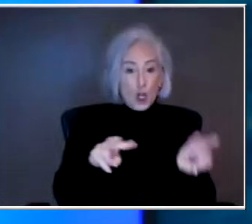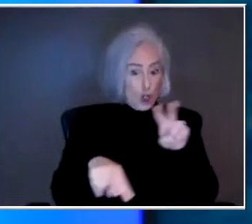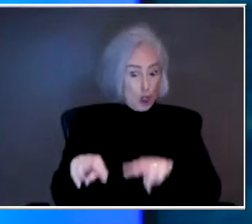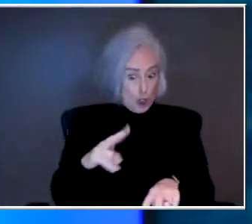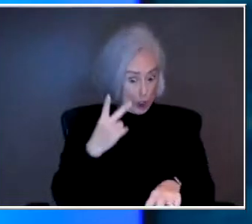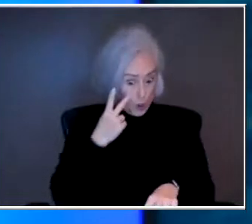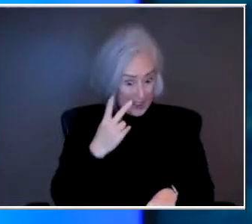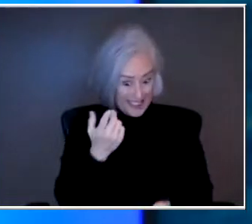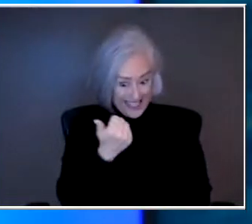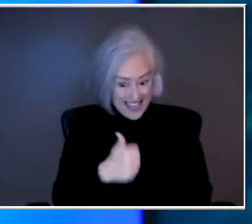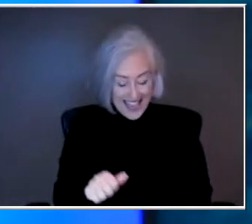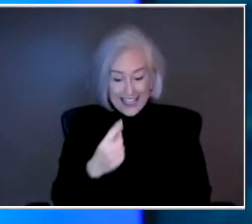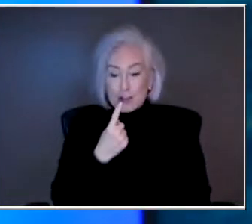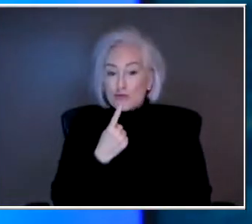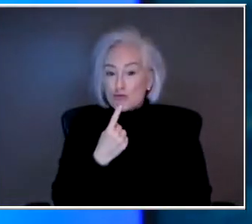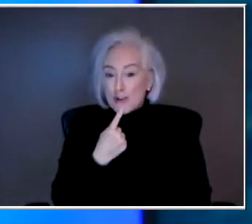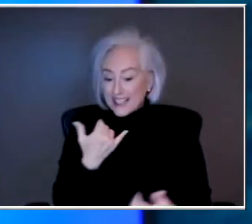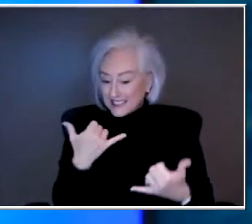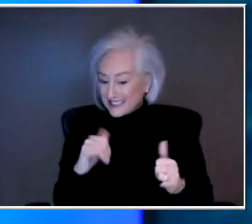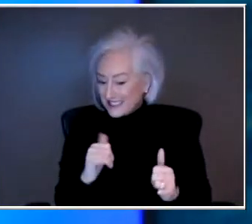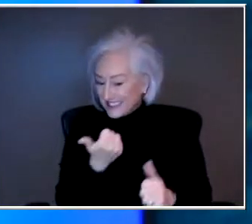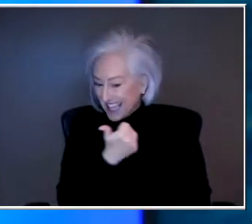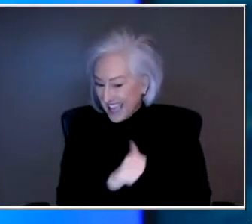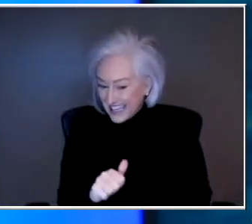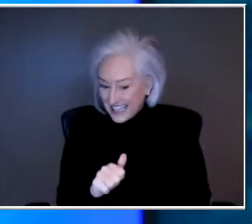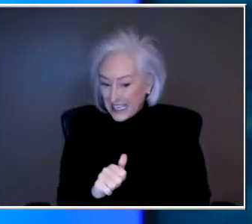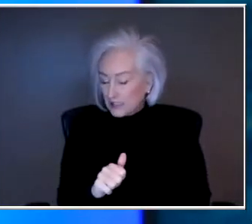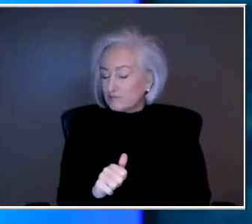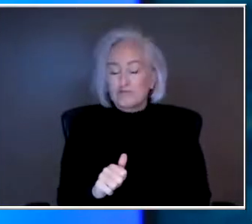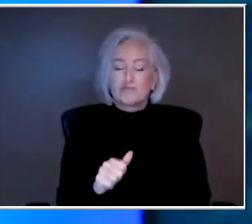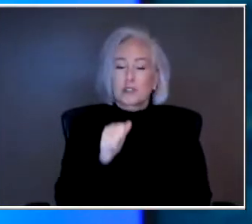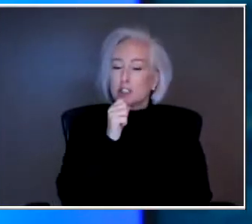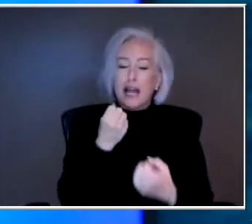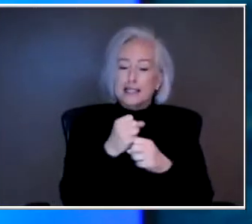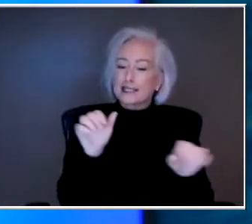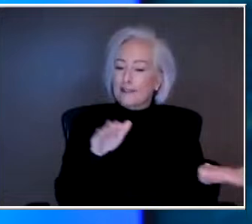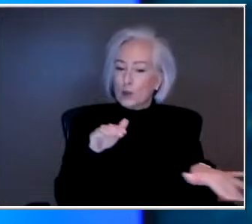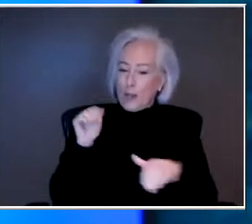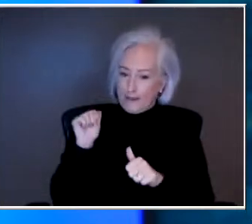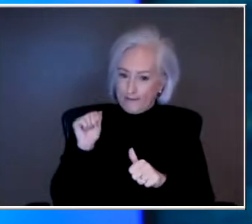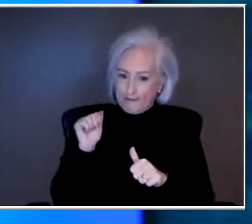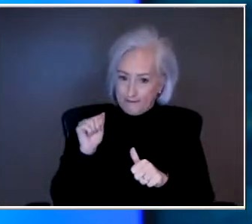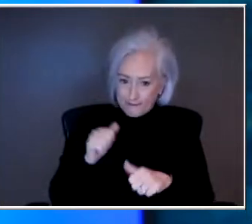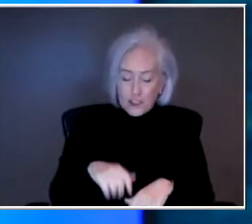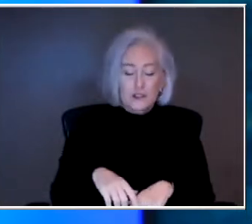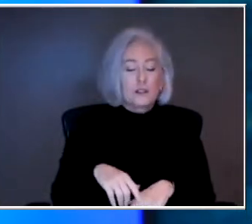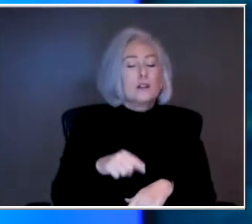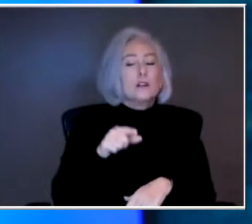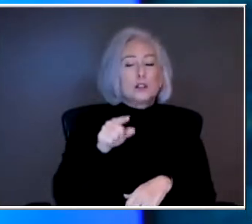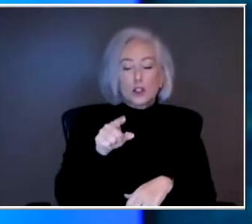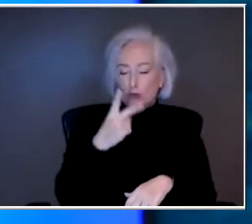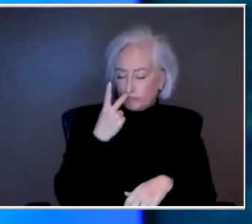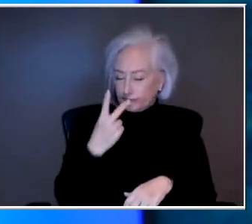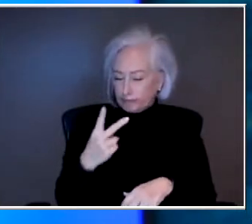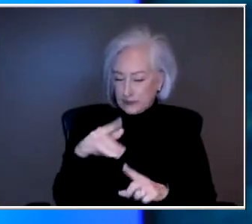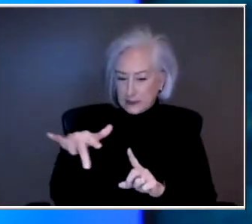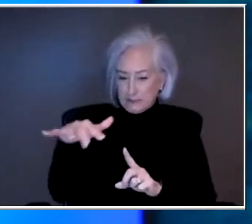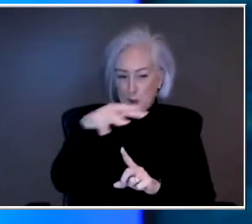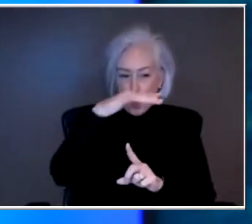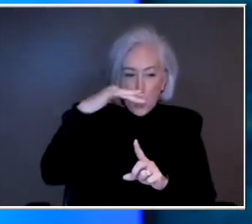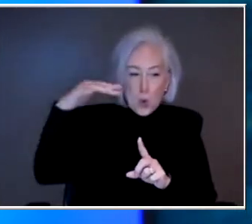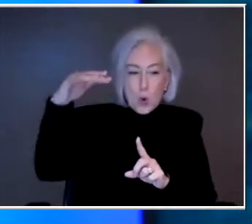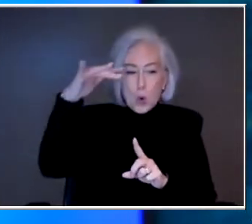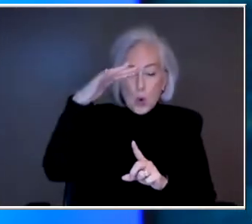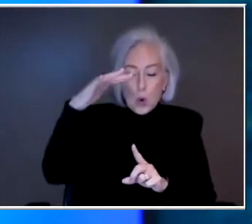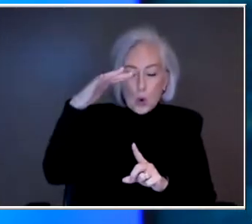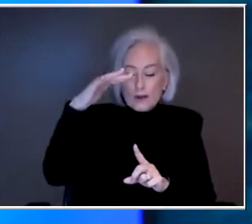any smoke coming off of it. Definitely, you can use water. Pour water on it to make sure that it's gone out, make sure